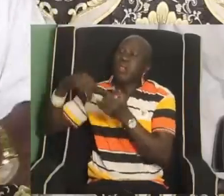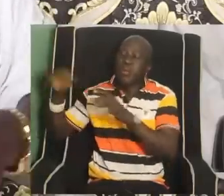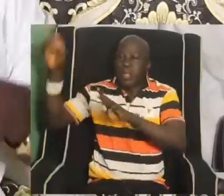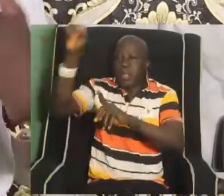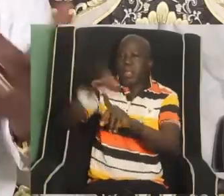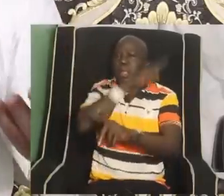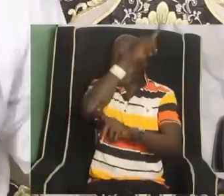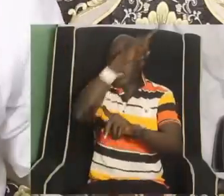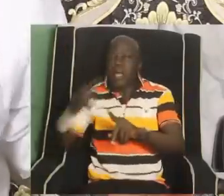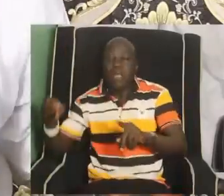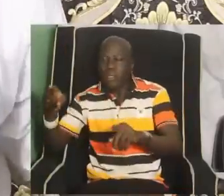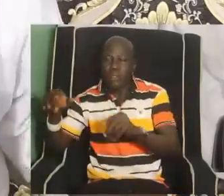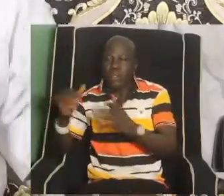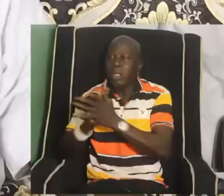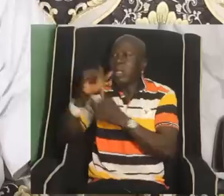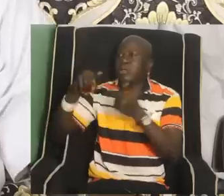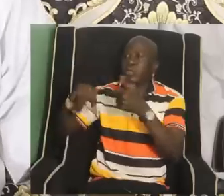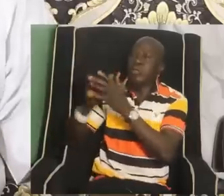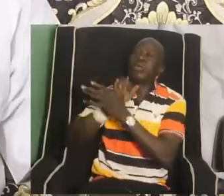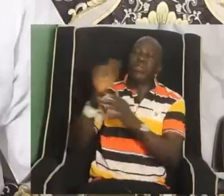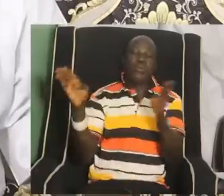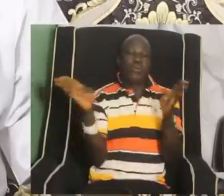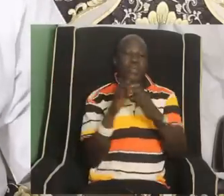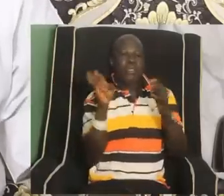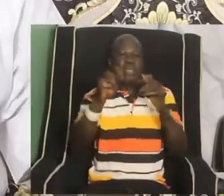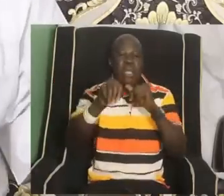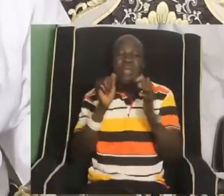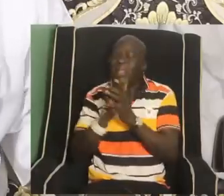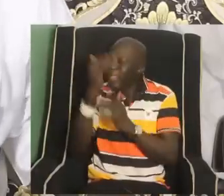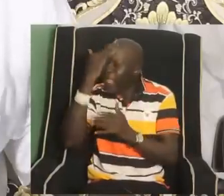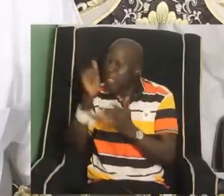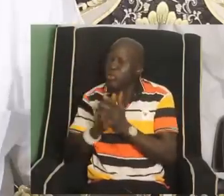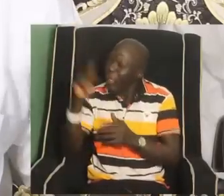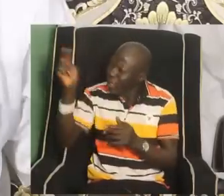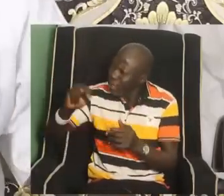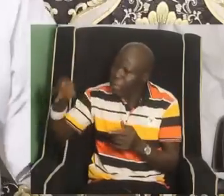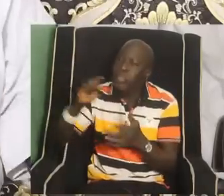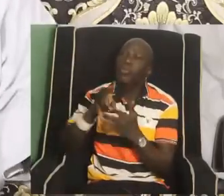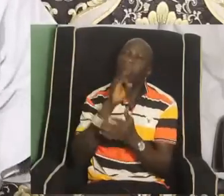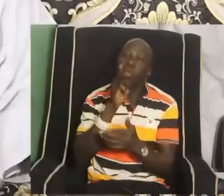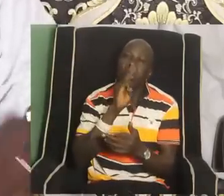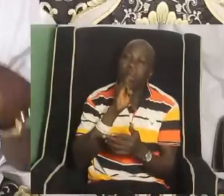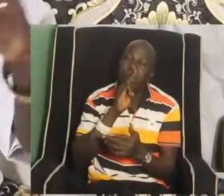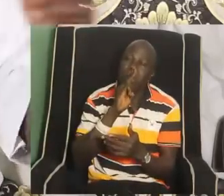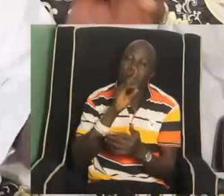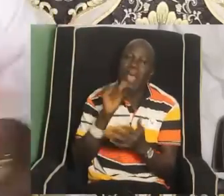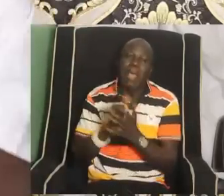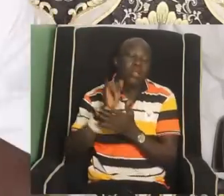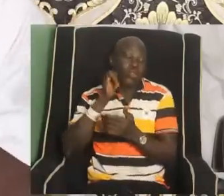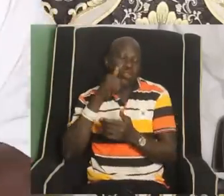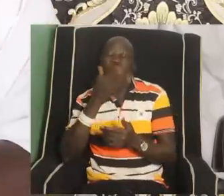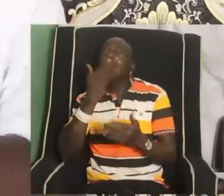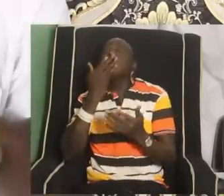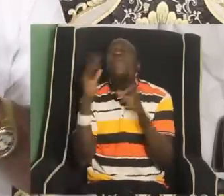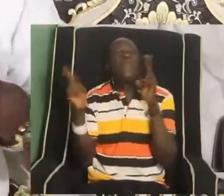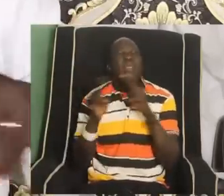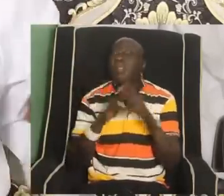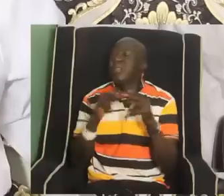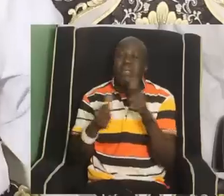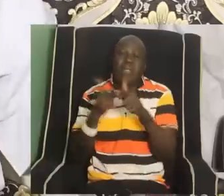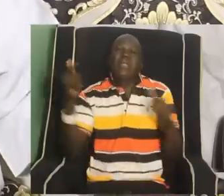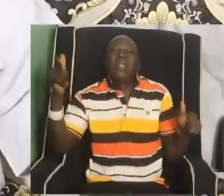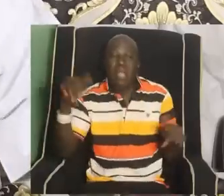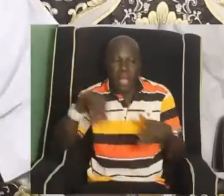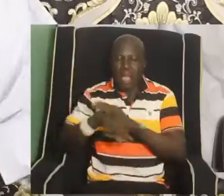cancel? They use it to cast them not to meet them. No, say, no, that is why you need the so water. Allah, tomorrow will be